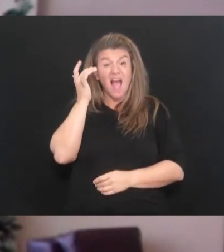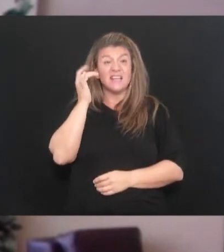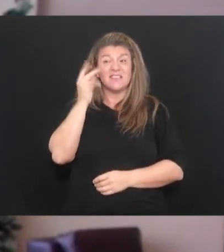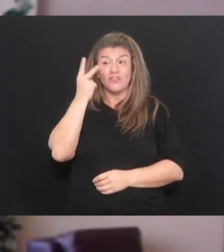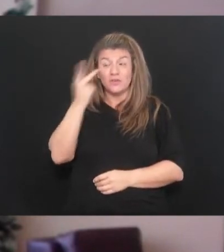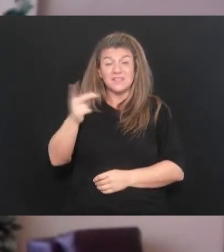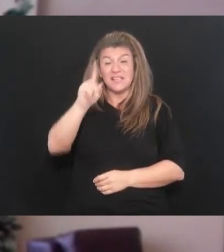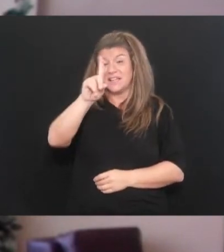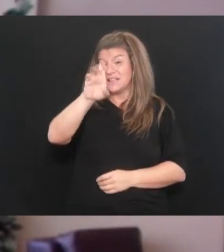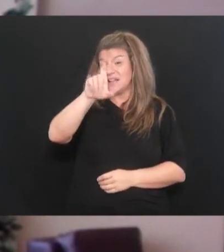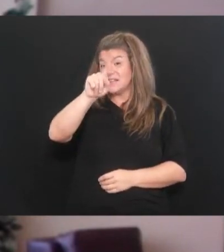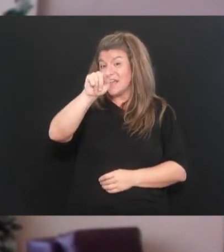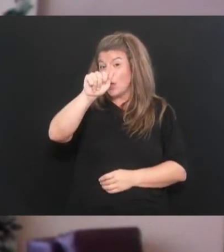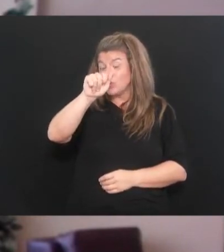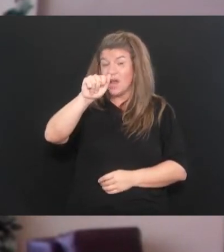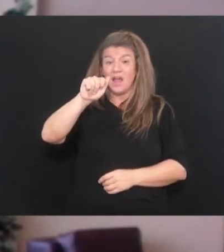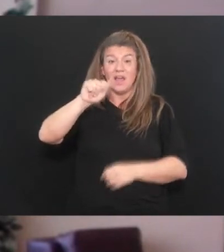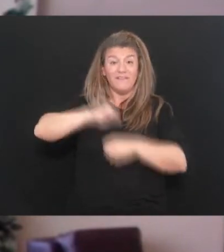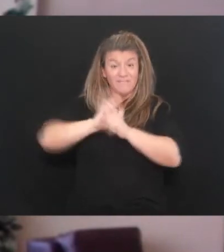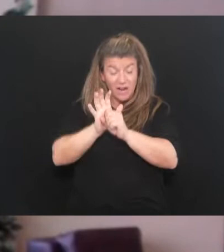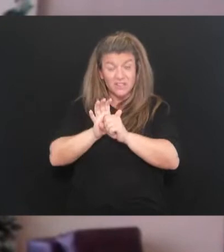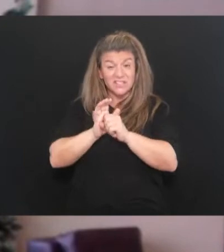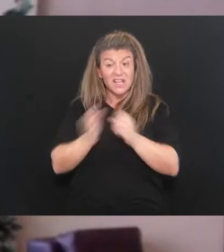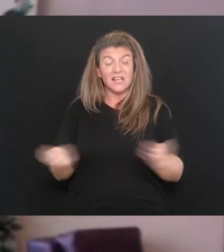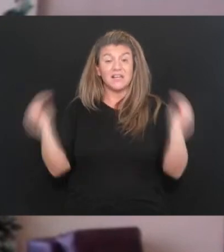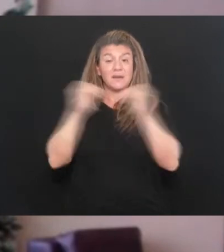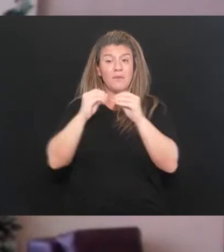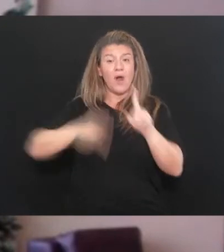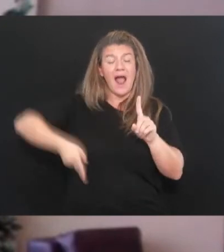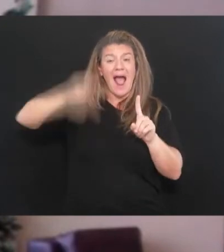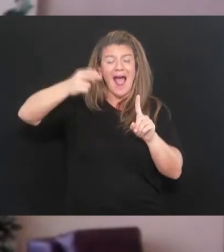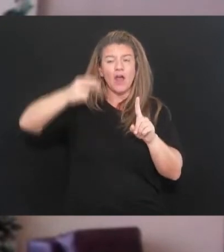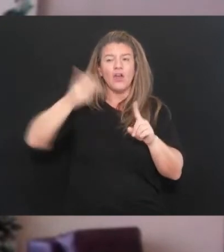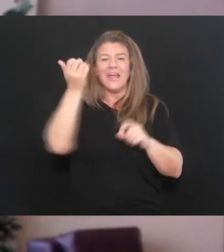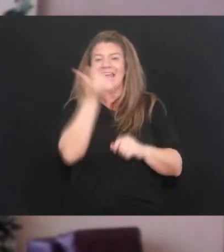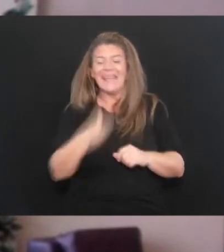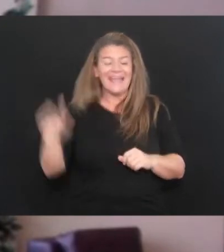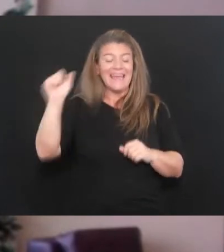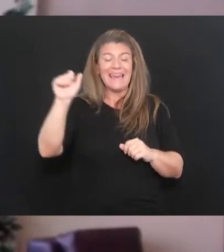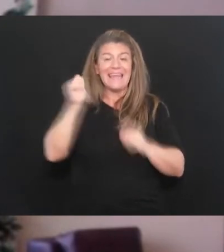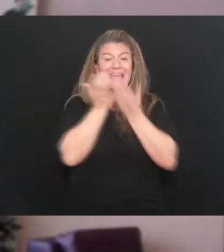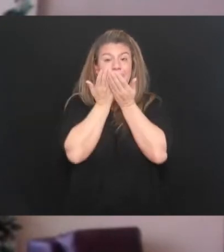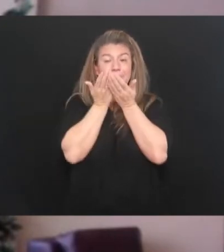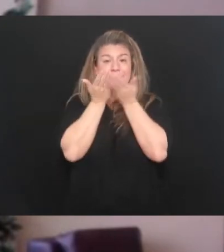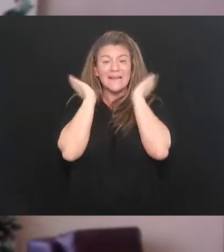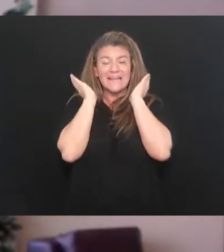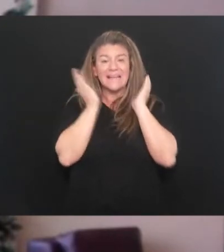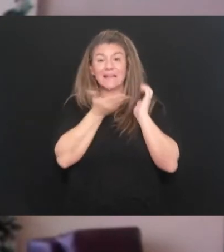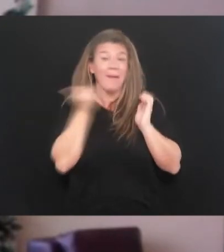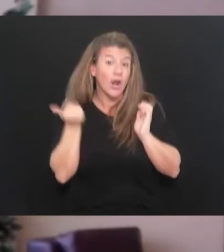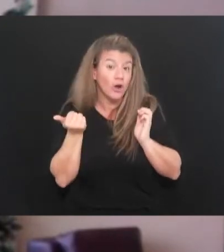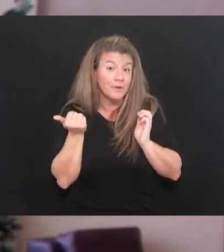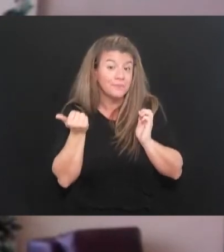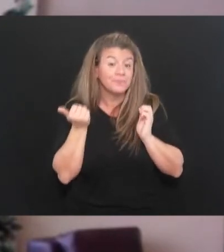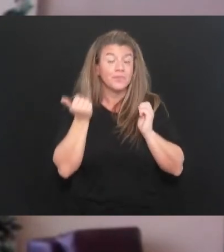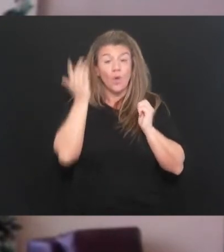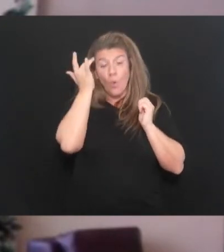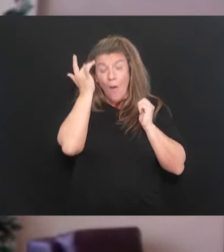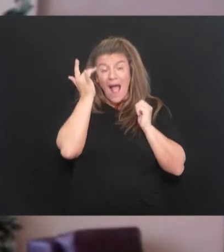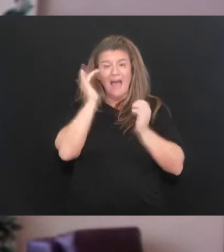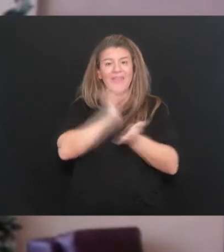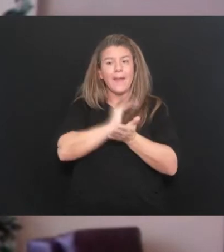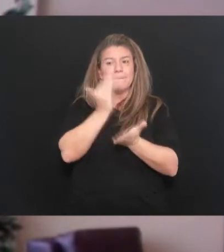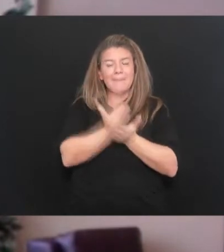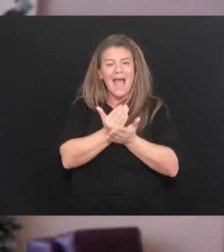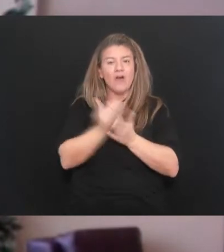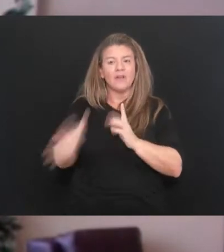Delta virus is so much higher, any filtering can actually be better, because the inoculum dose, the amount of virus